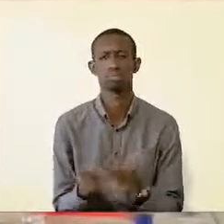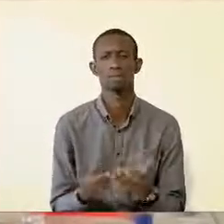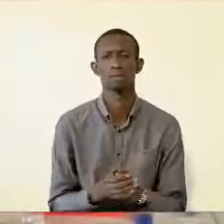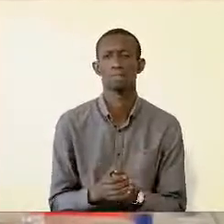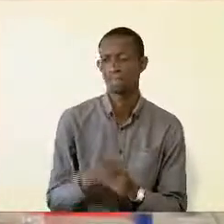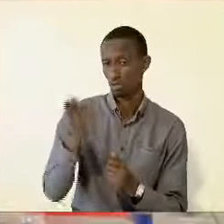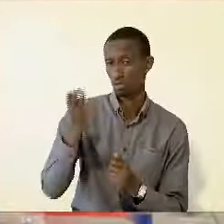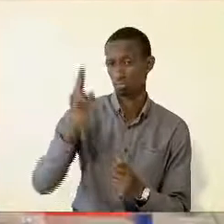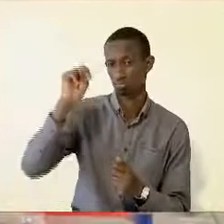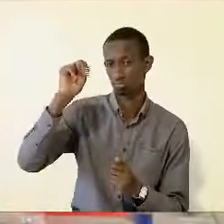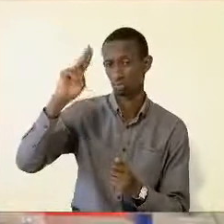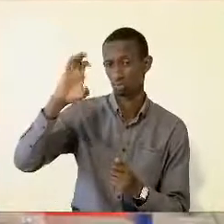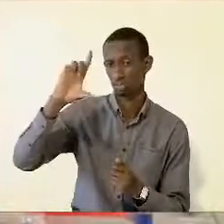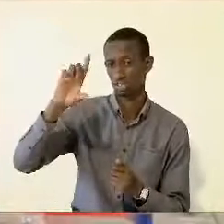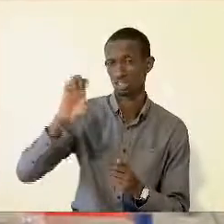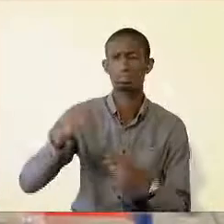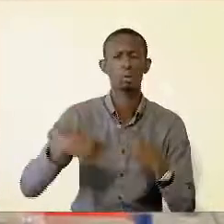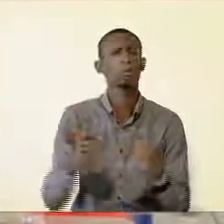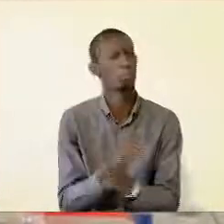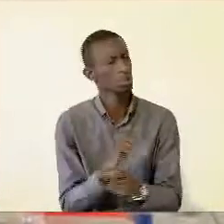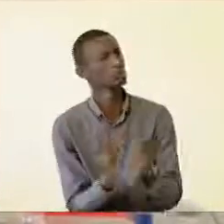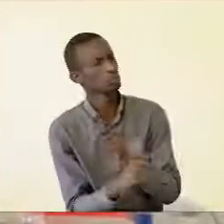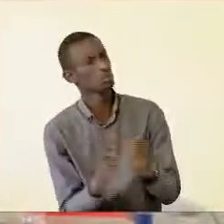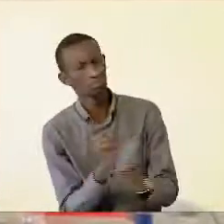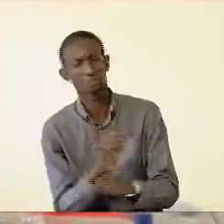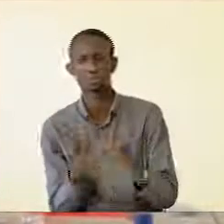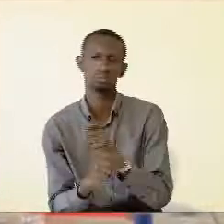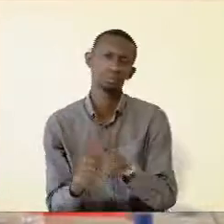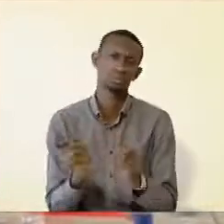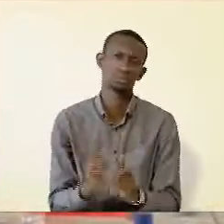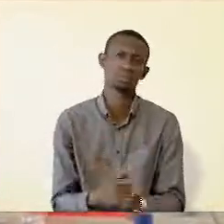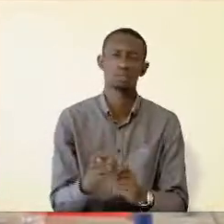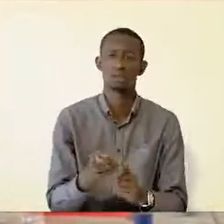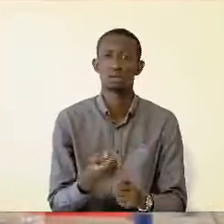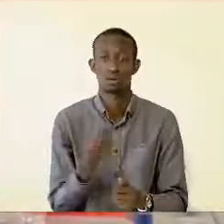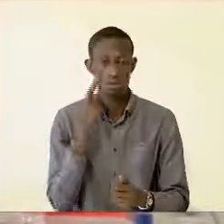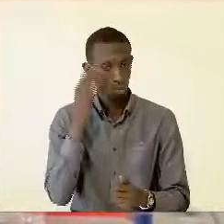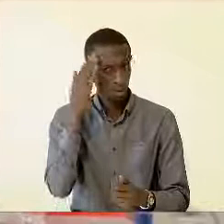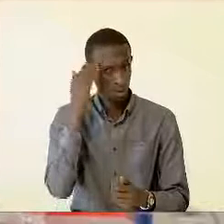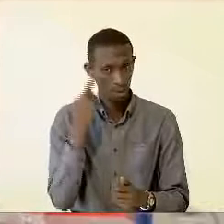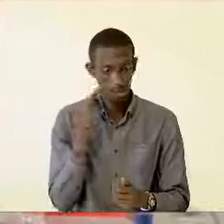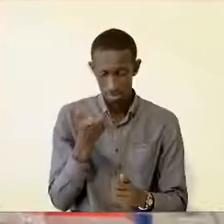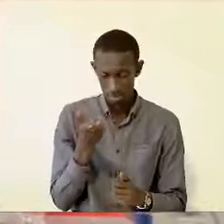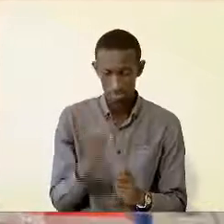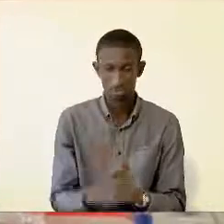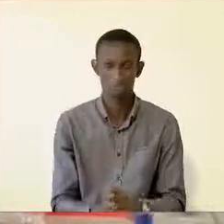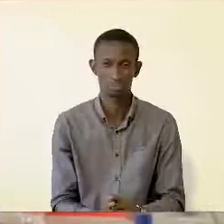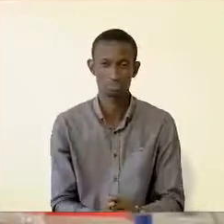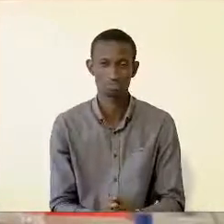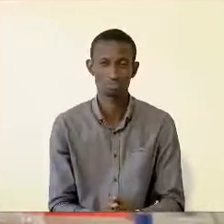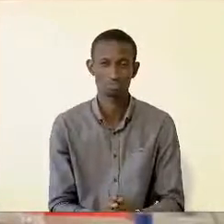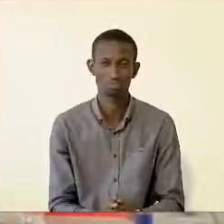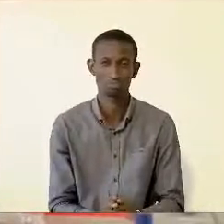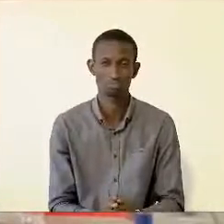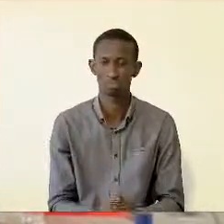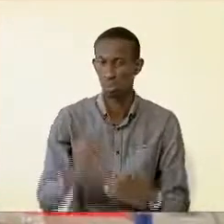Their nuclei keeps changing, and we cannot study those ones in